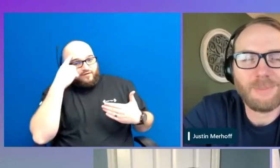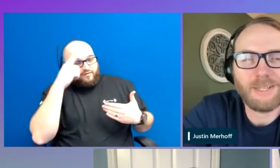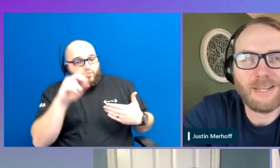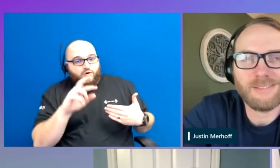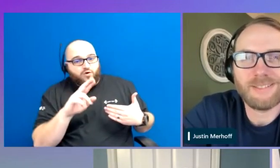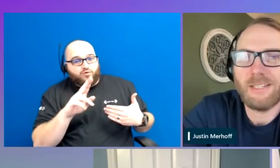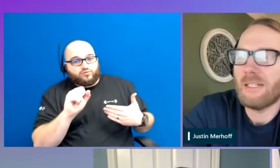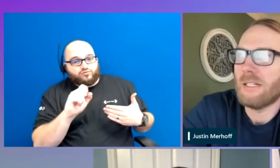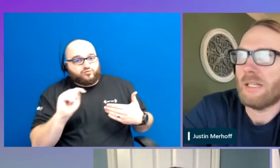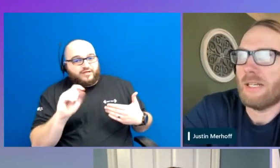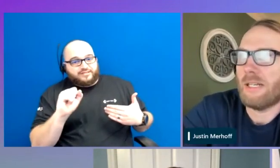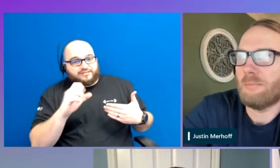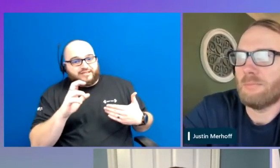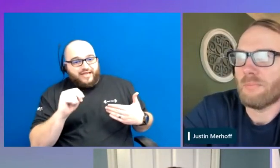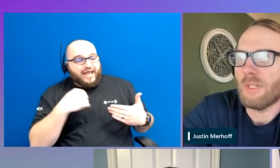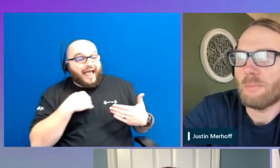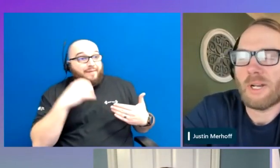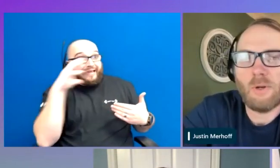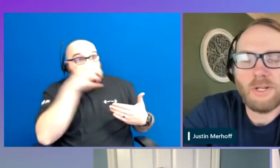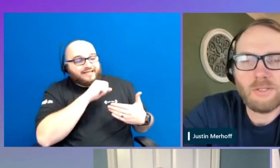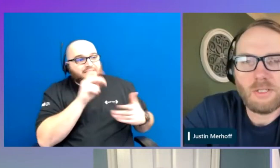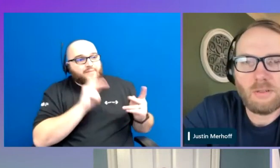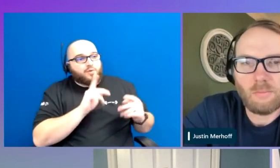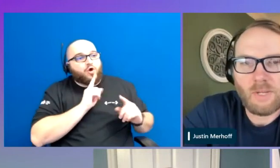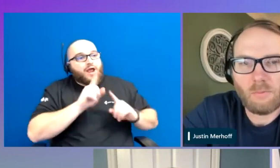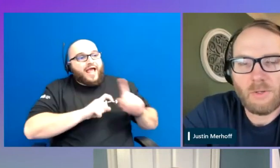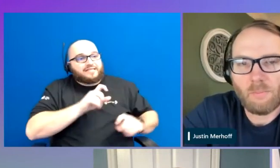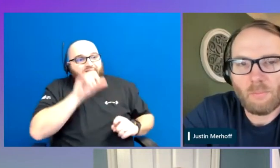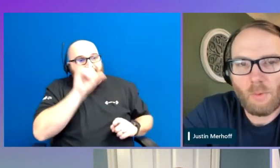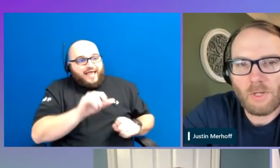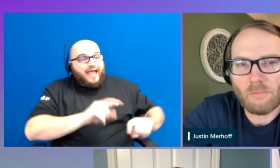probably going to be asked. But I wanted